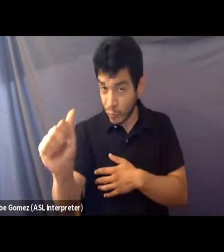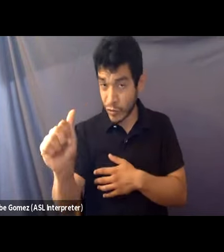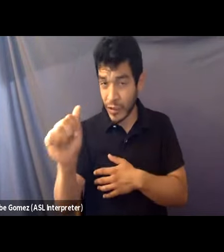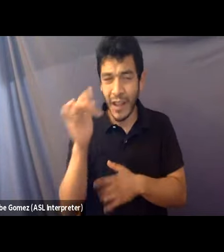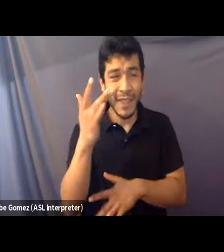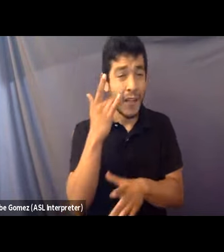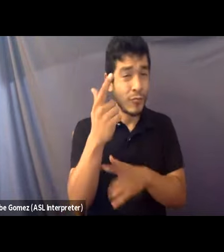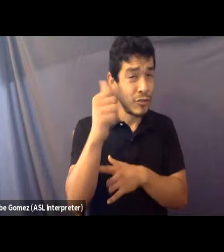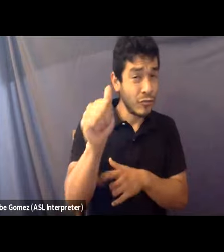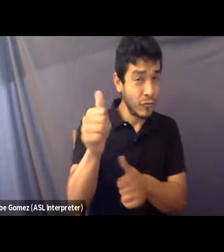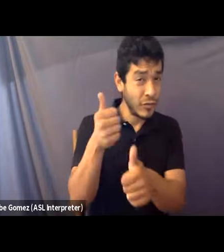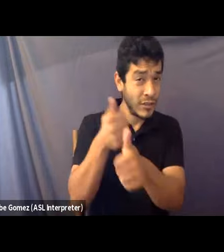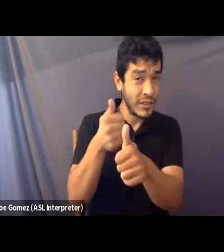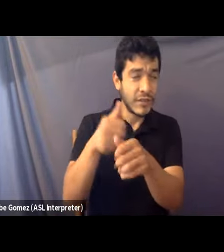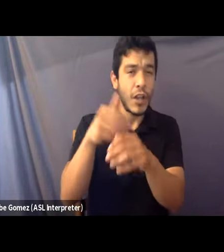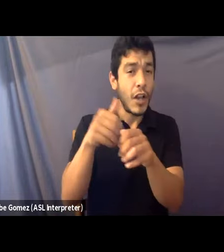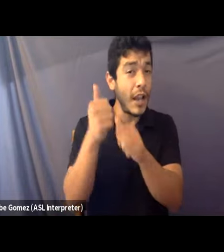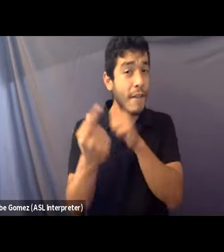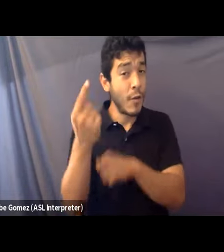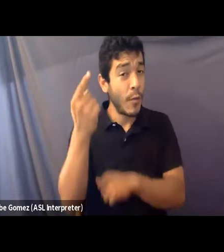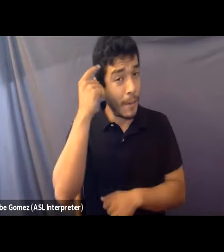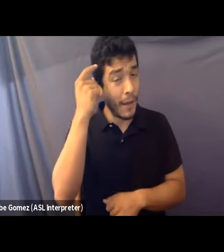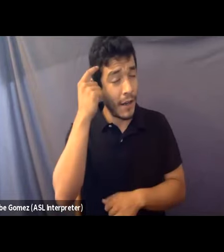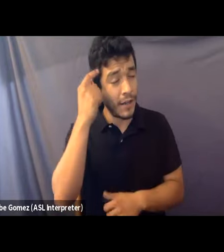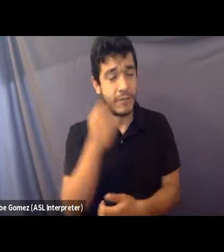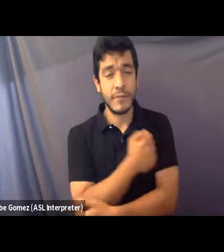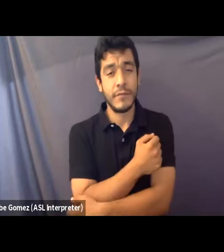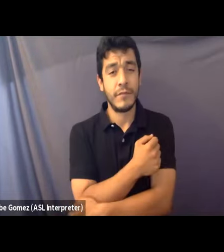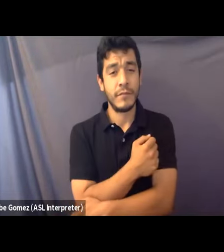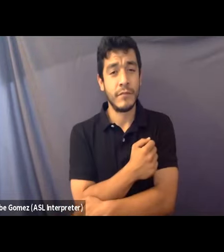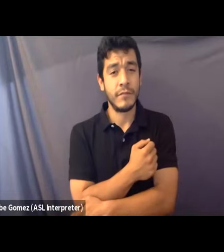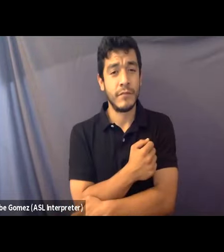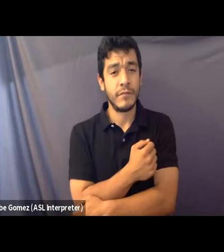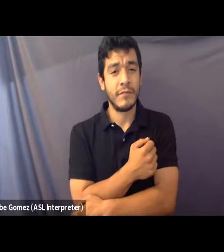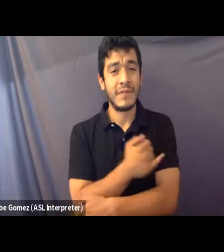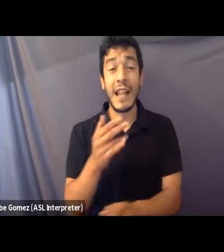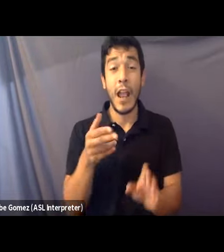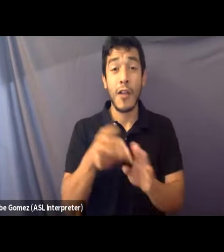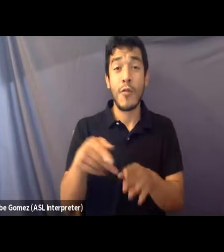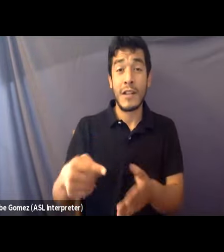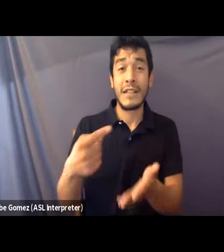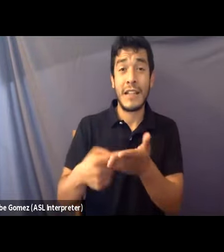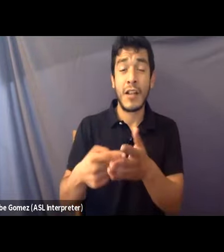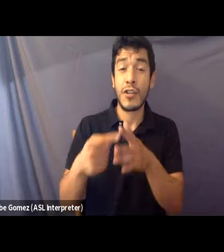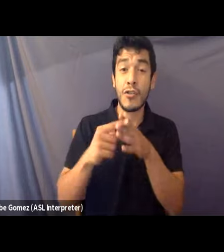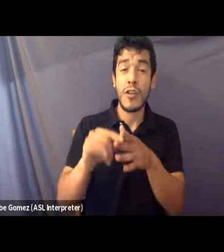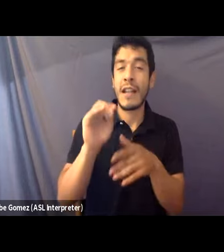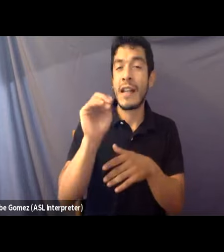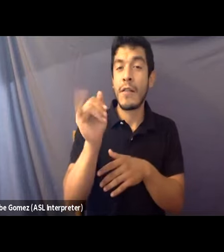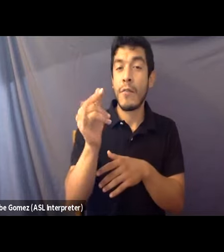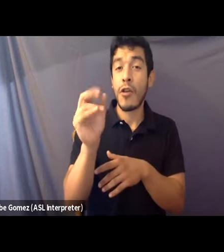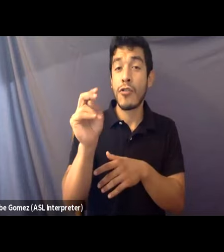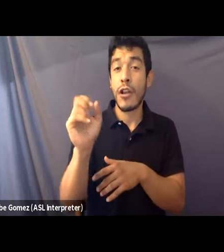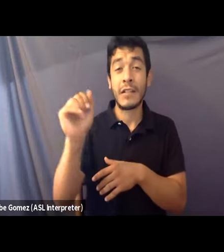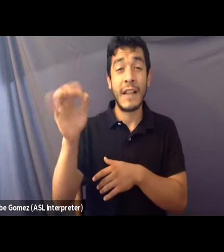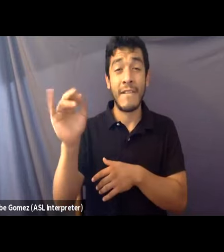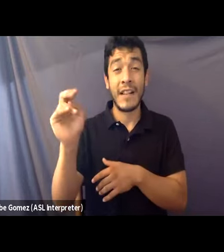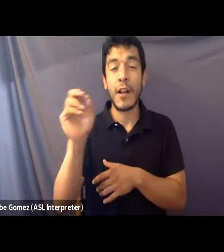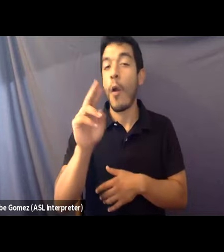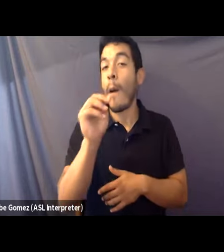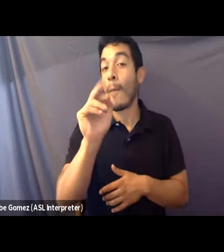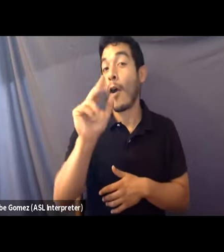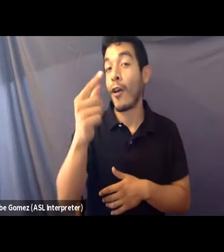is on everybody's mind. Now, joining to get this discussion started is Marjon Safanini, or Marge, who